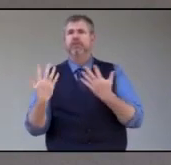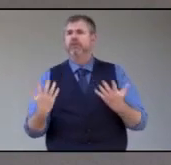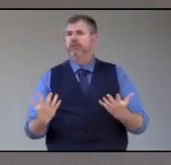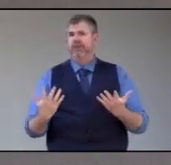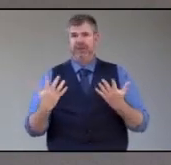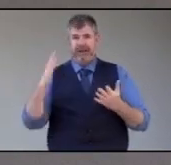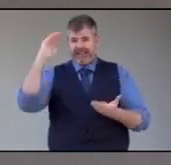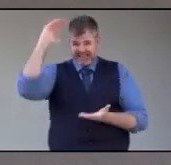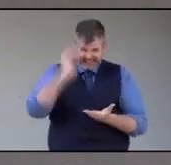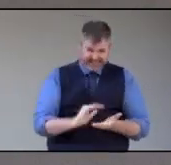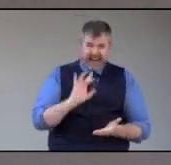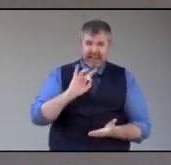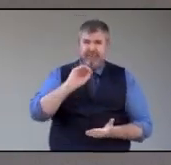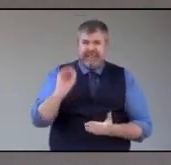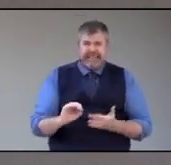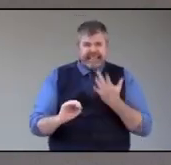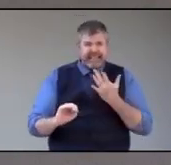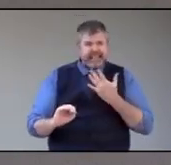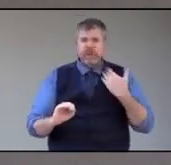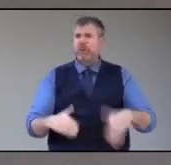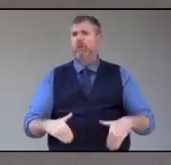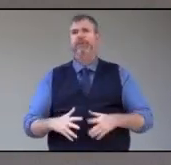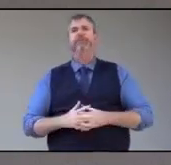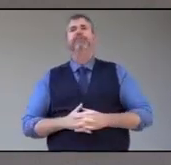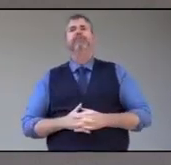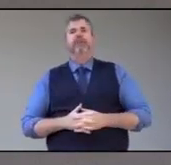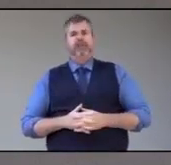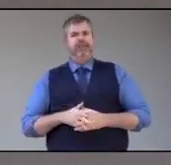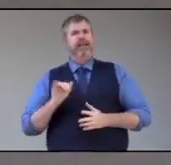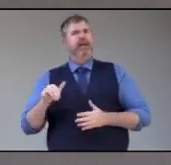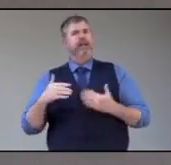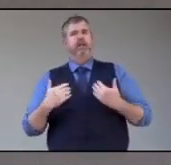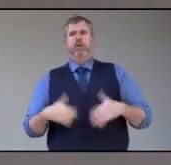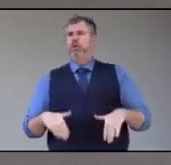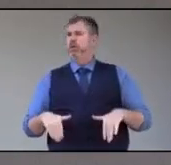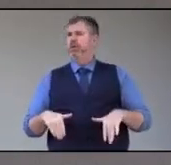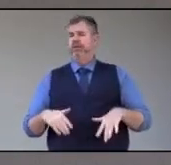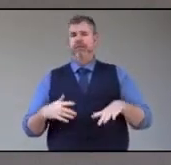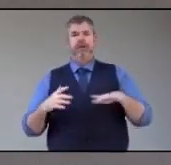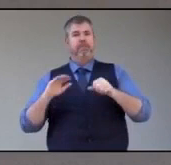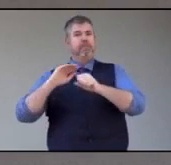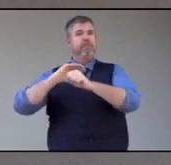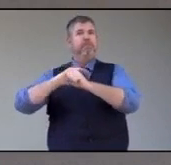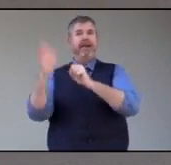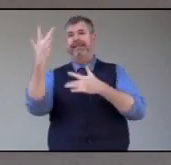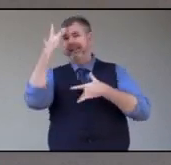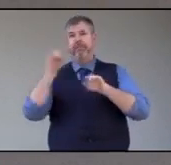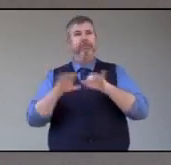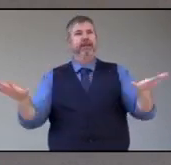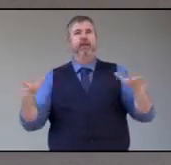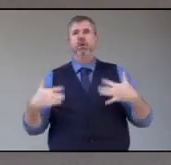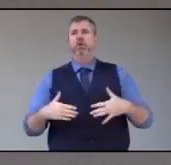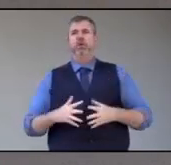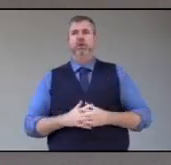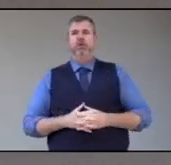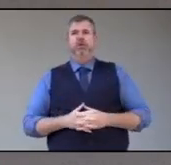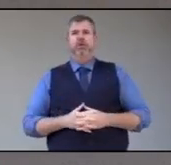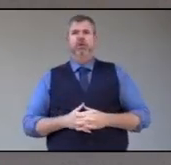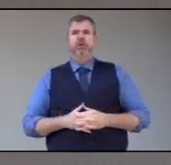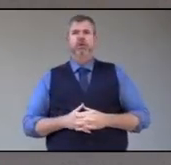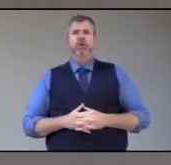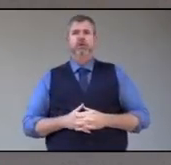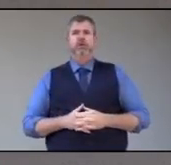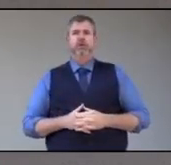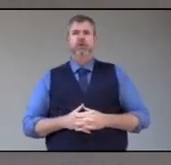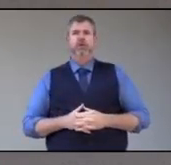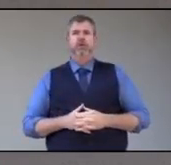has been the state of the pandemic for the last several weeks, and it is showing no signs of letting